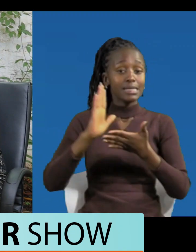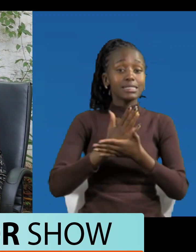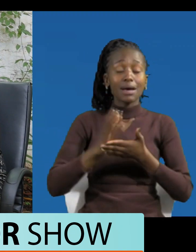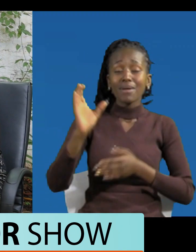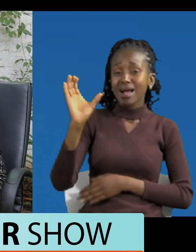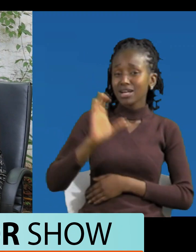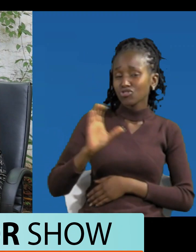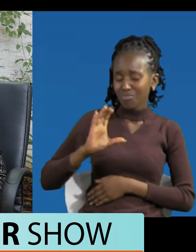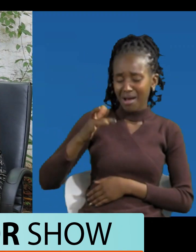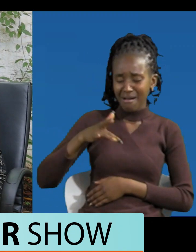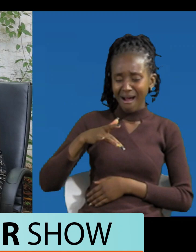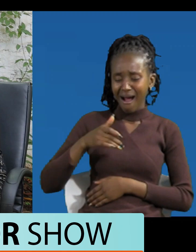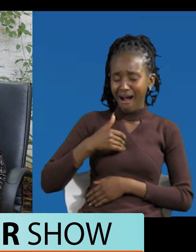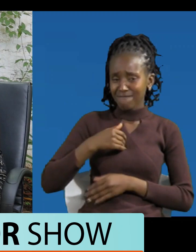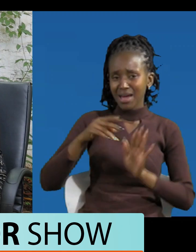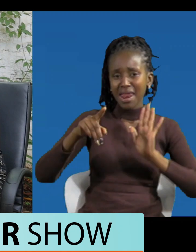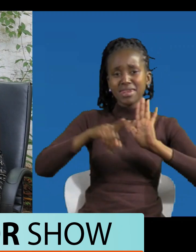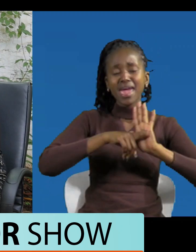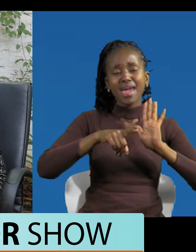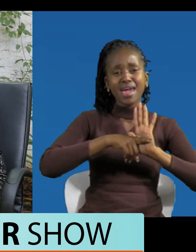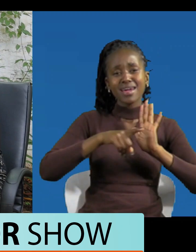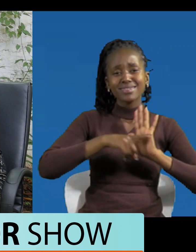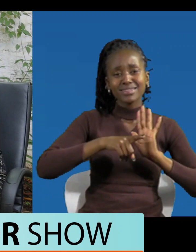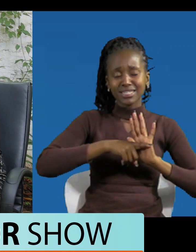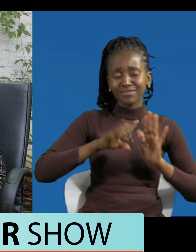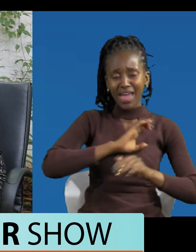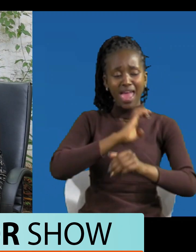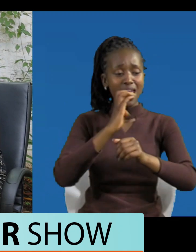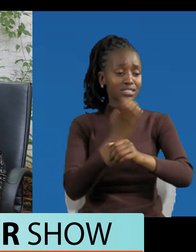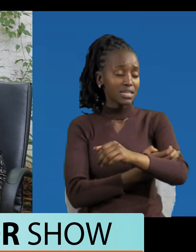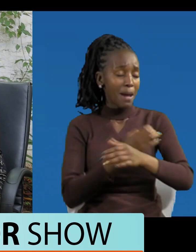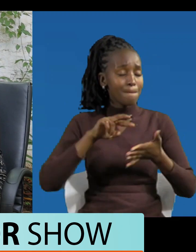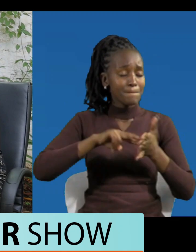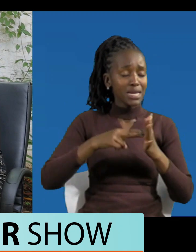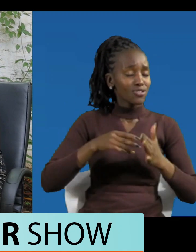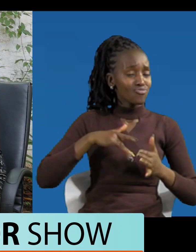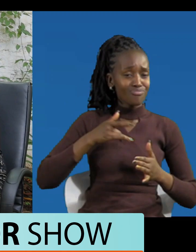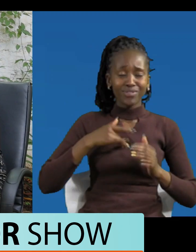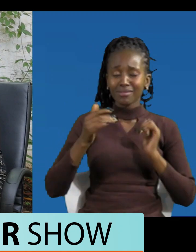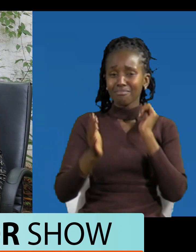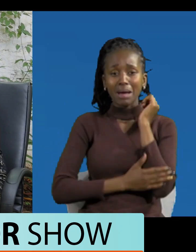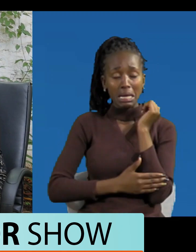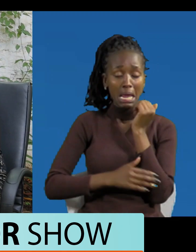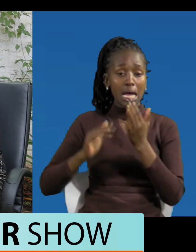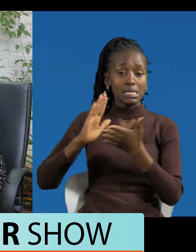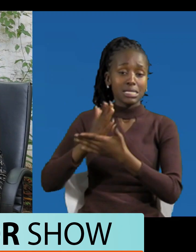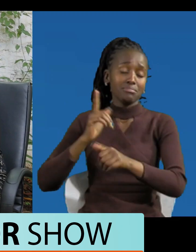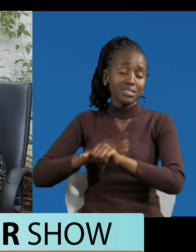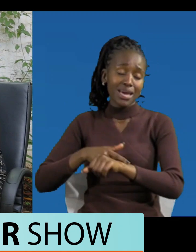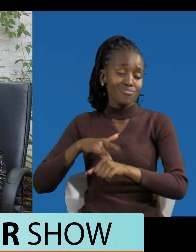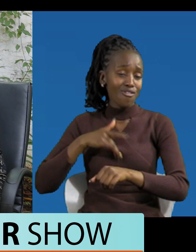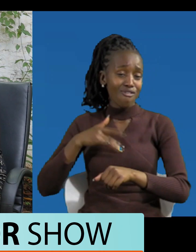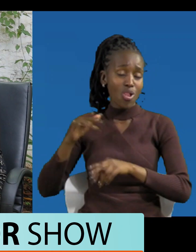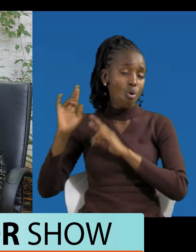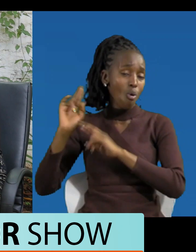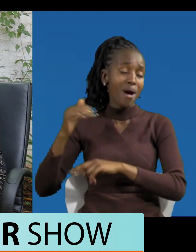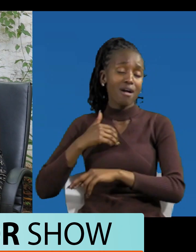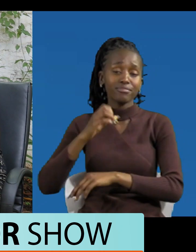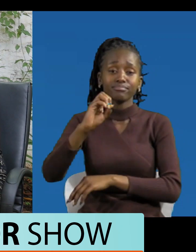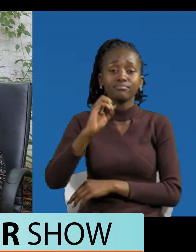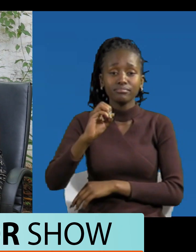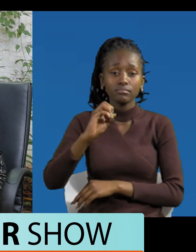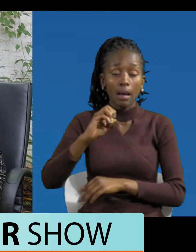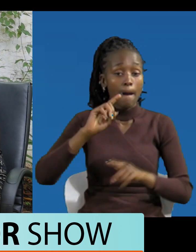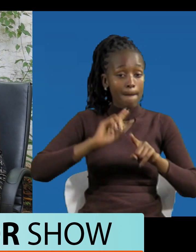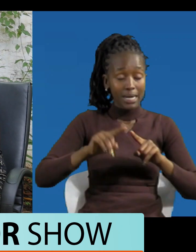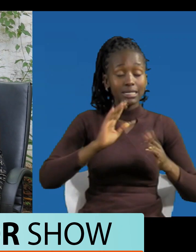that you're not good at whatever you're doing. So you may find yourself sometimes you're losing hope in your career. But I would like to